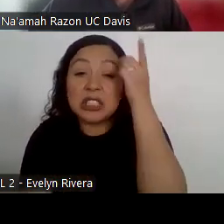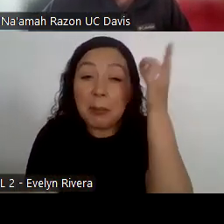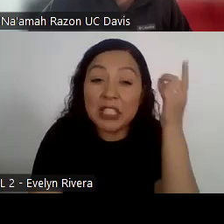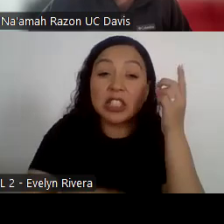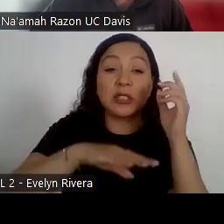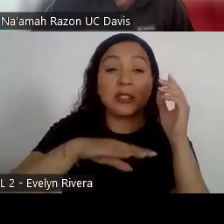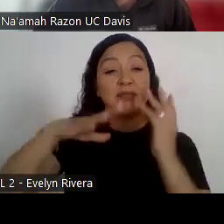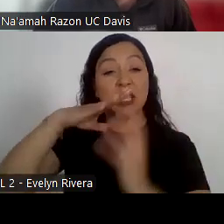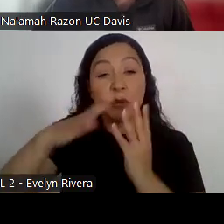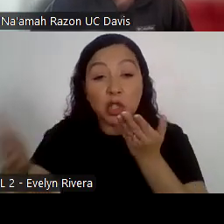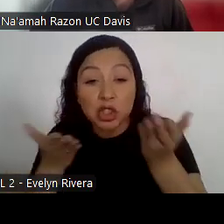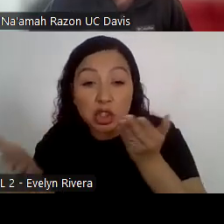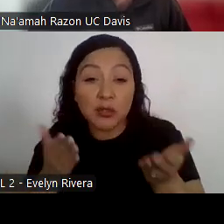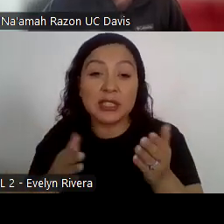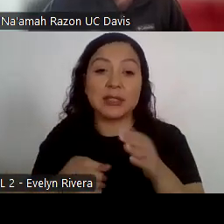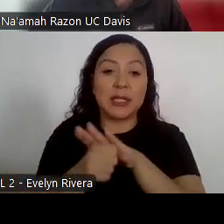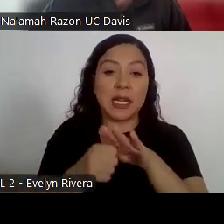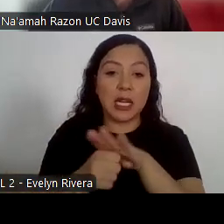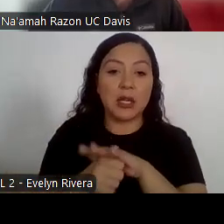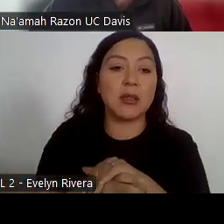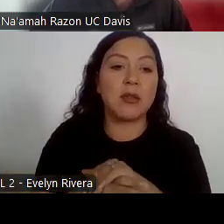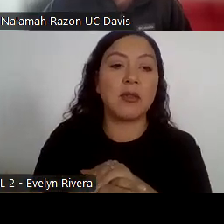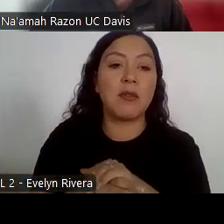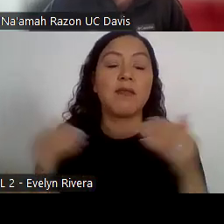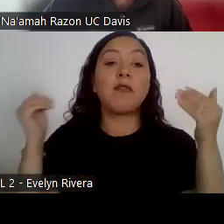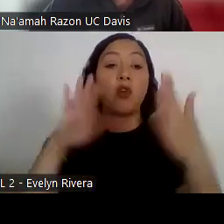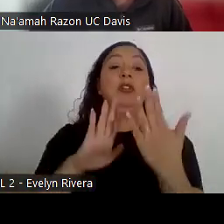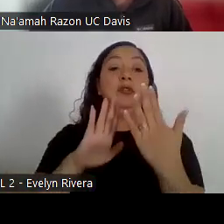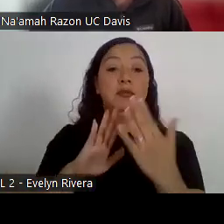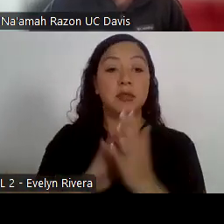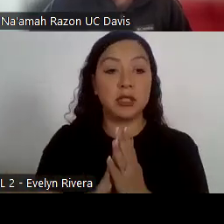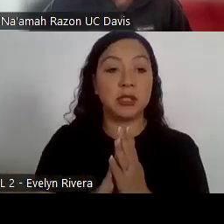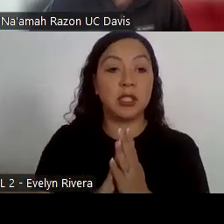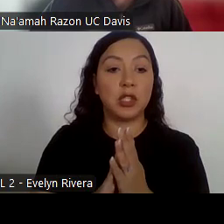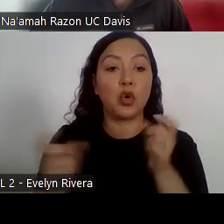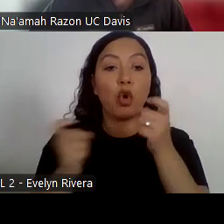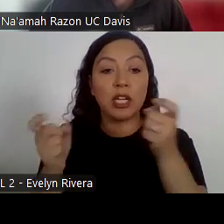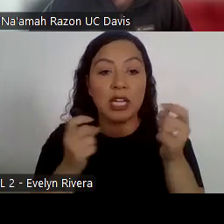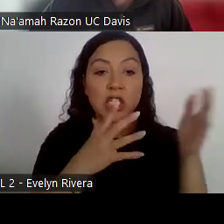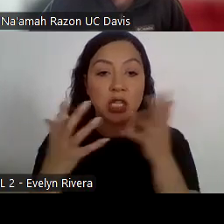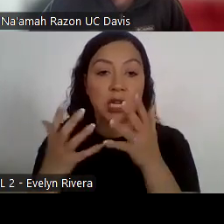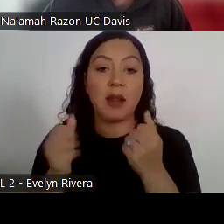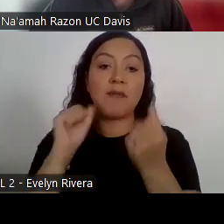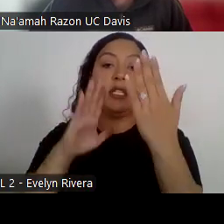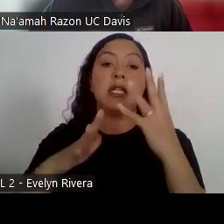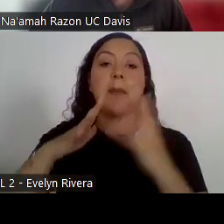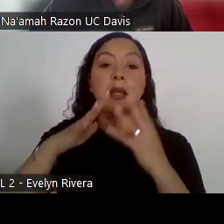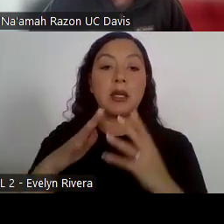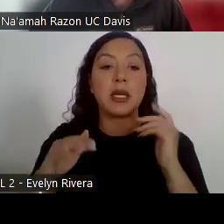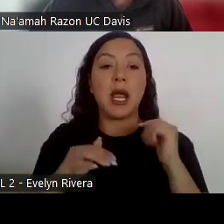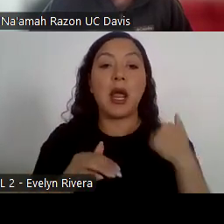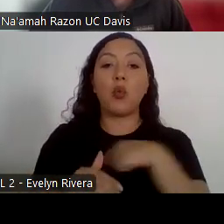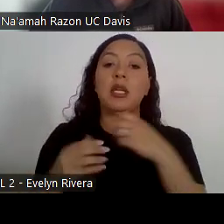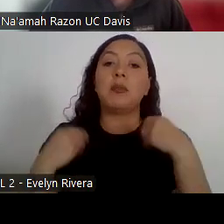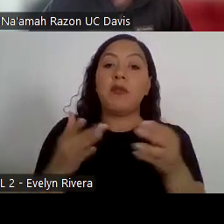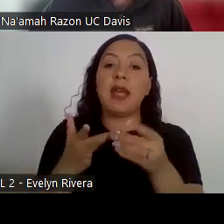when addressing the needs of migrants. Figuring out how to build bridges or connections or create, directories where they could